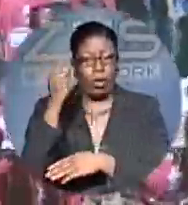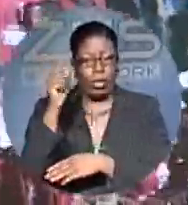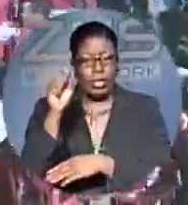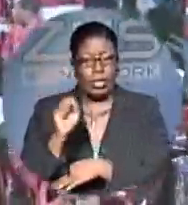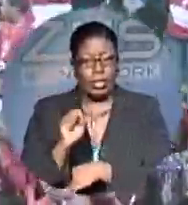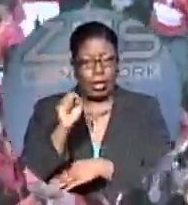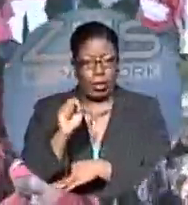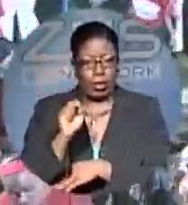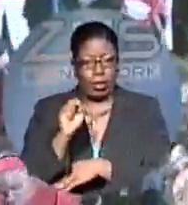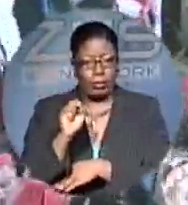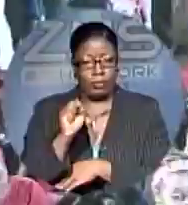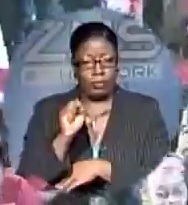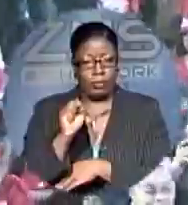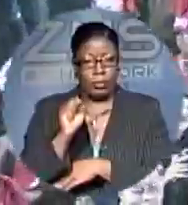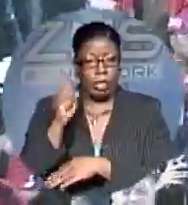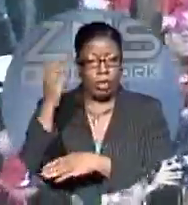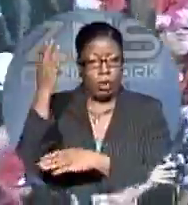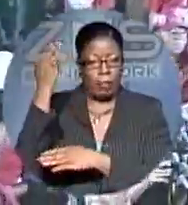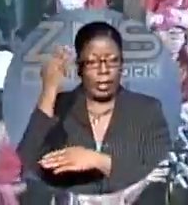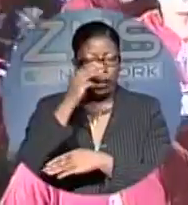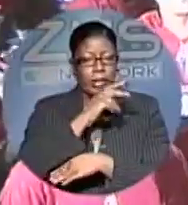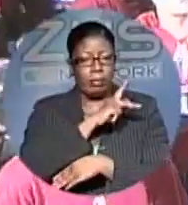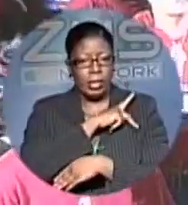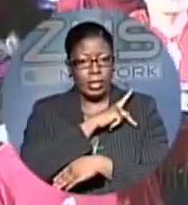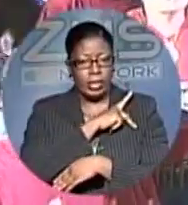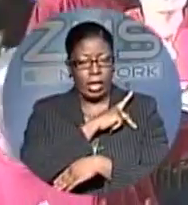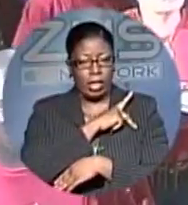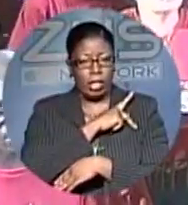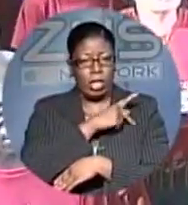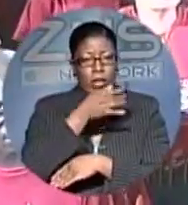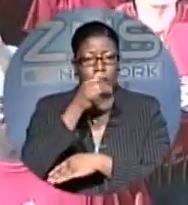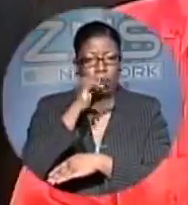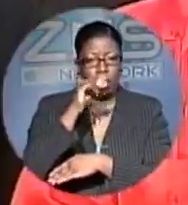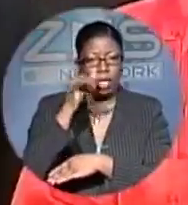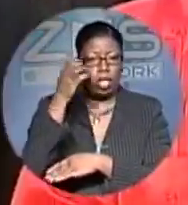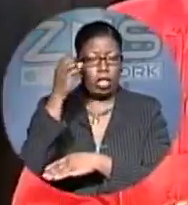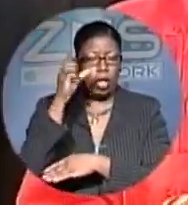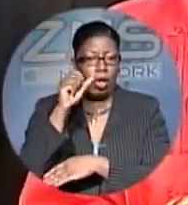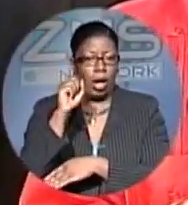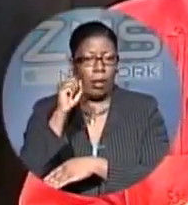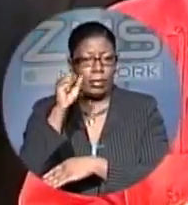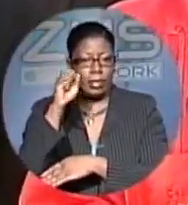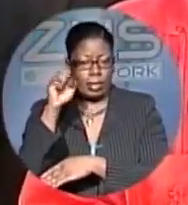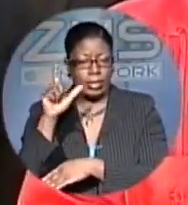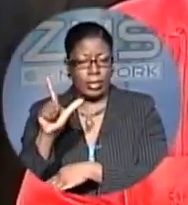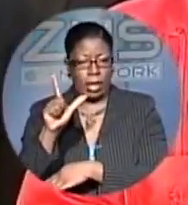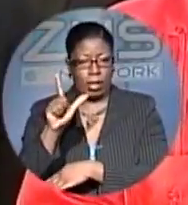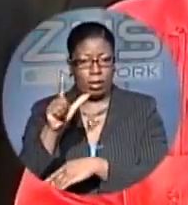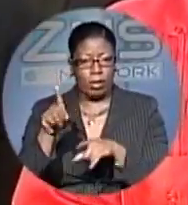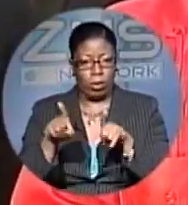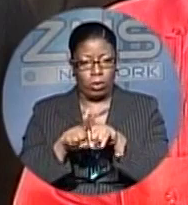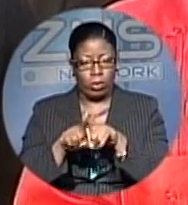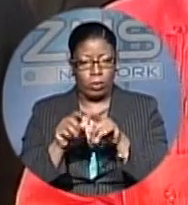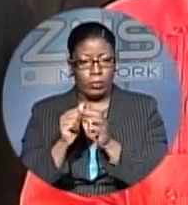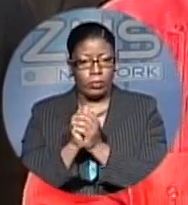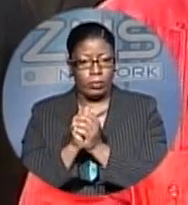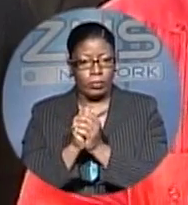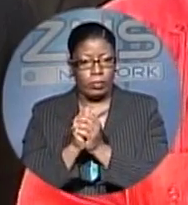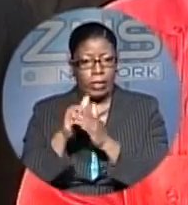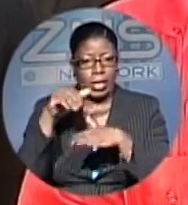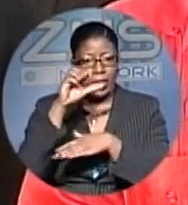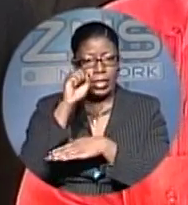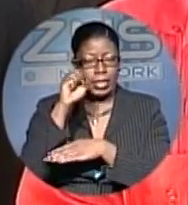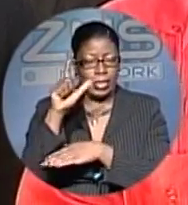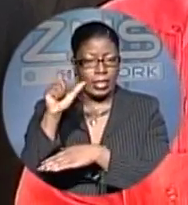South Andros, Michael Pintard will contest Cat Island Rum Key in San Salvador. The first meeting I'm going to hold outside of New Providence will be in San Salvador